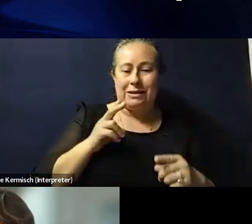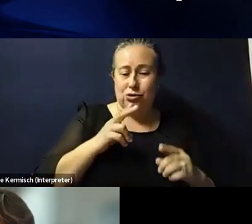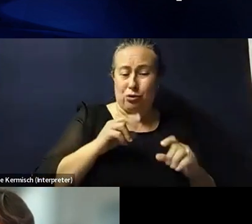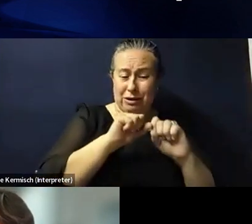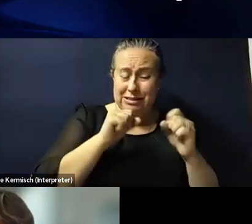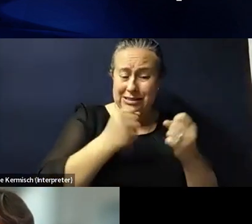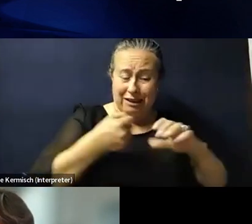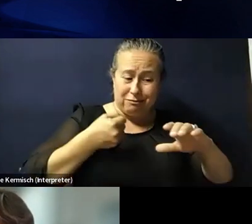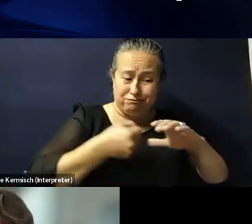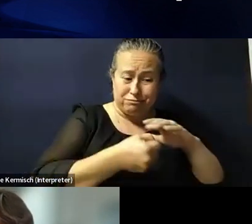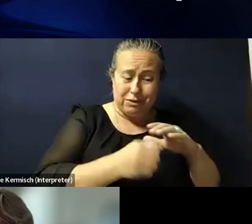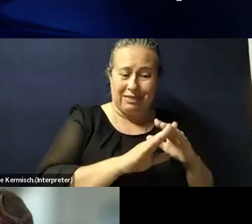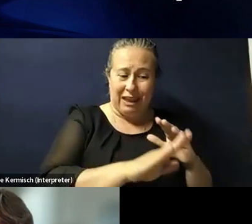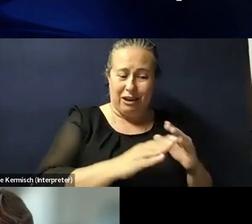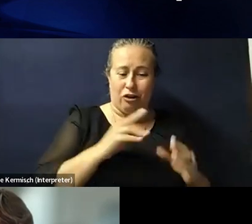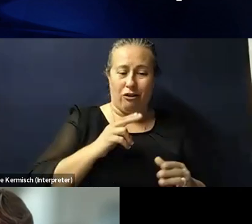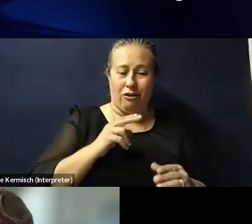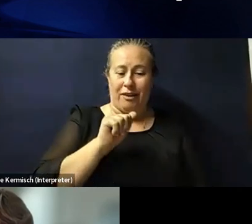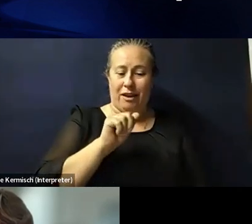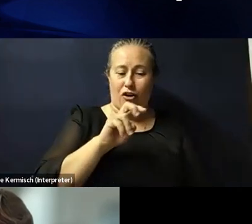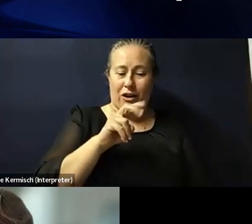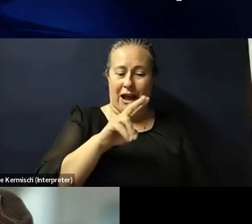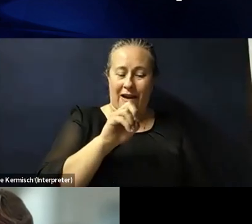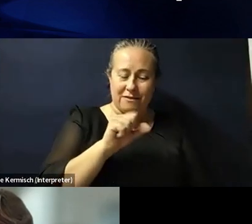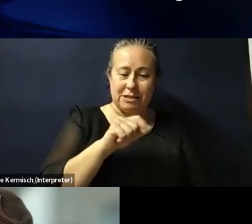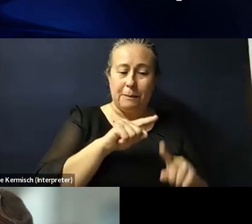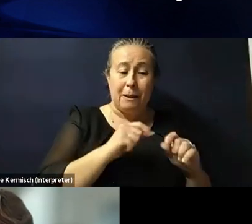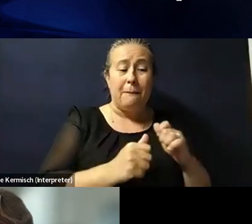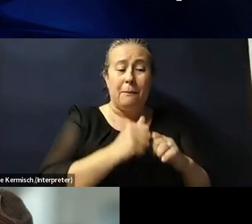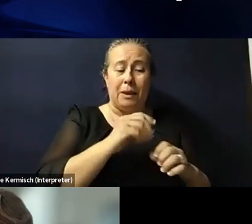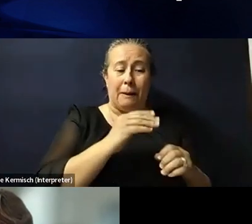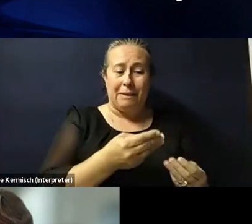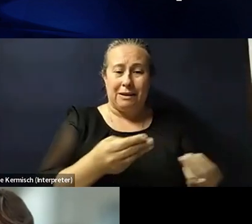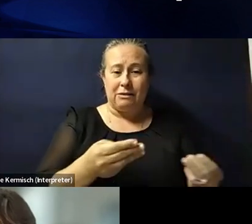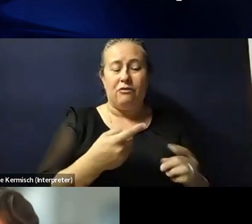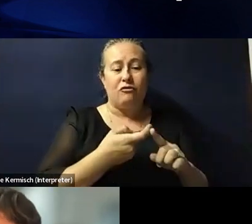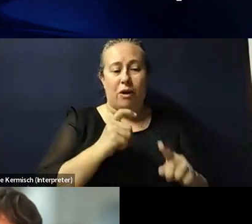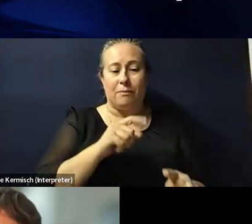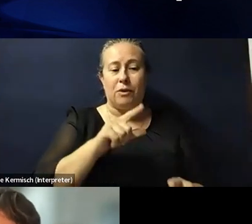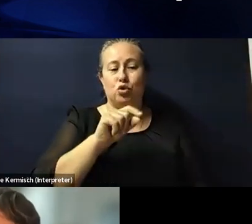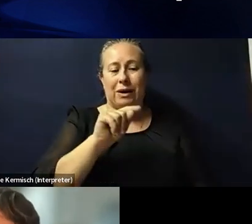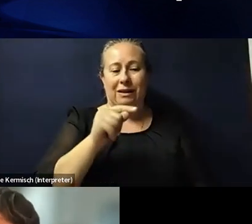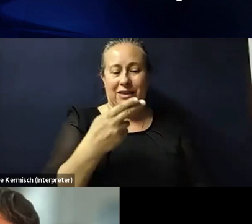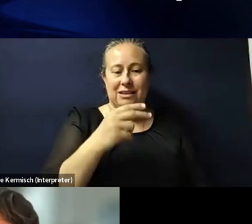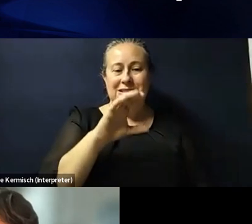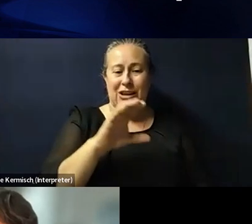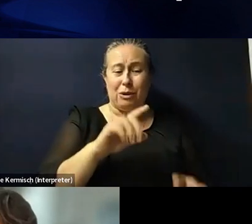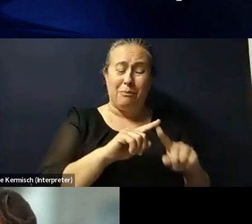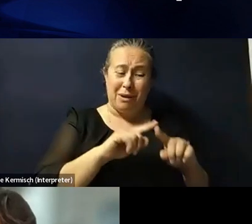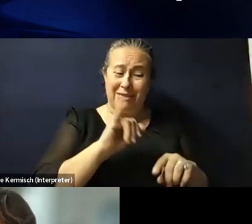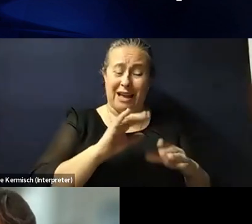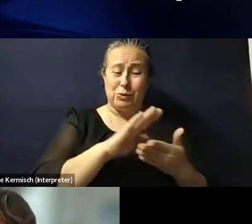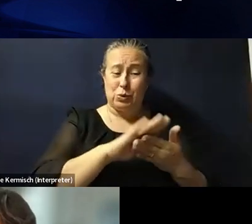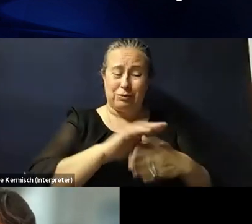But I learned also the majority of the material there are 20th century. The school was founded in